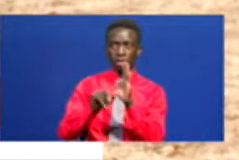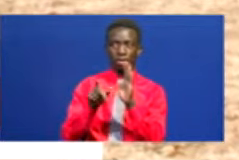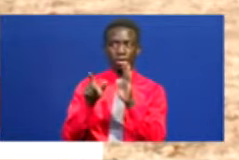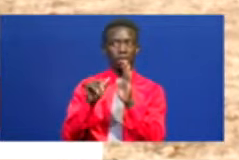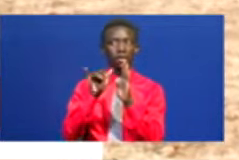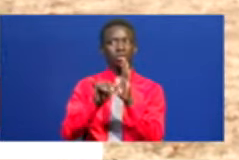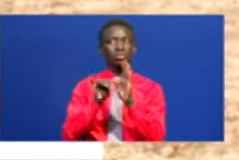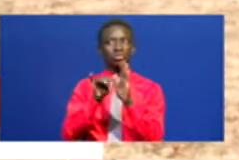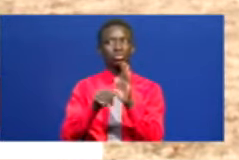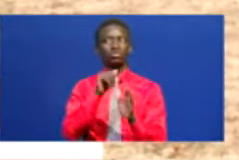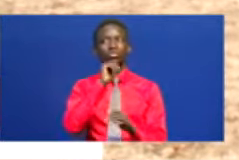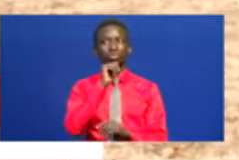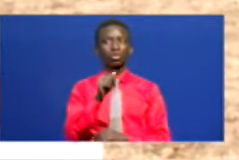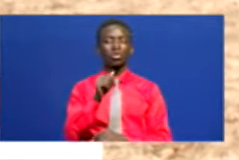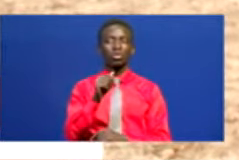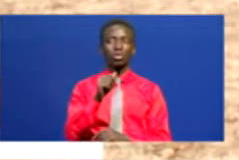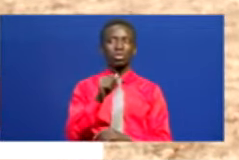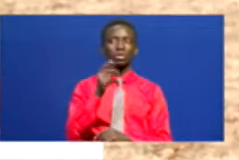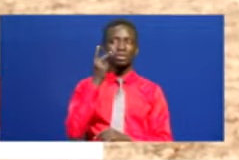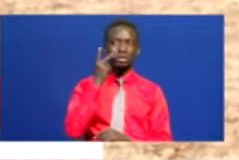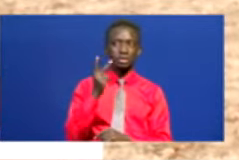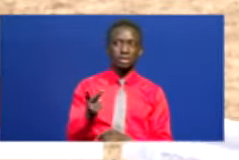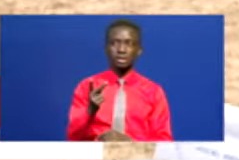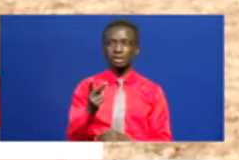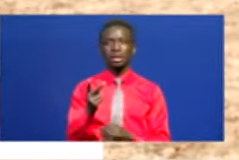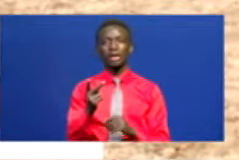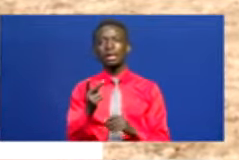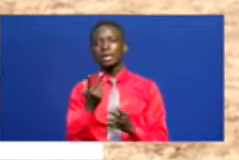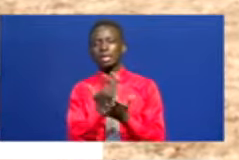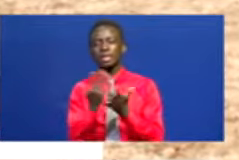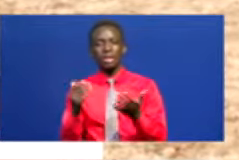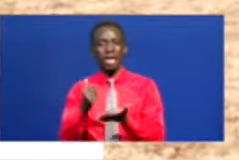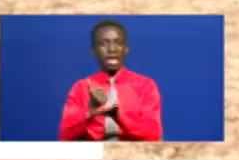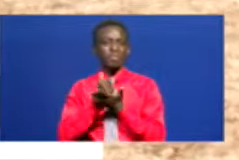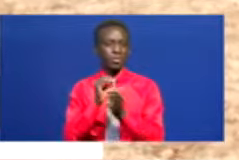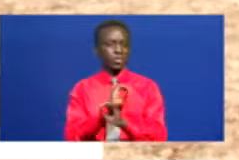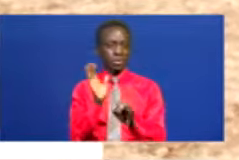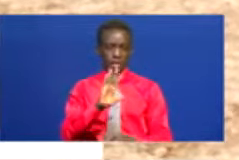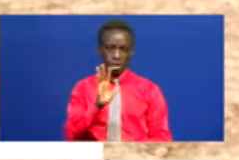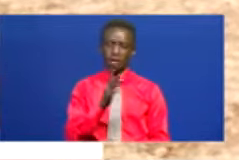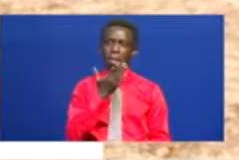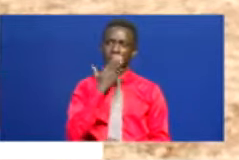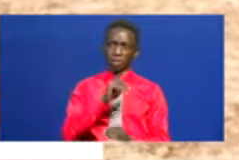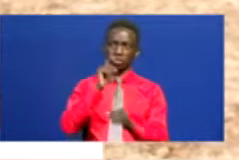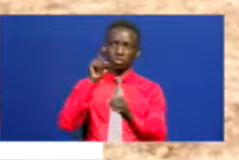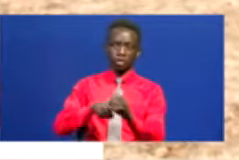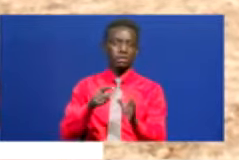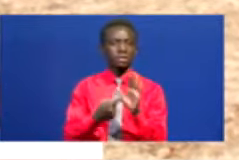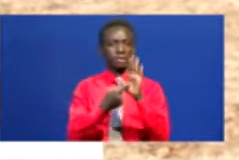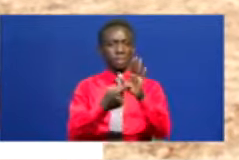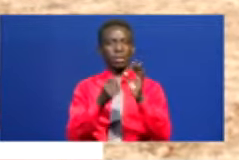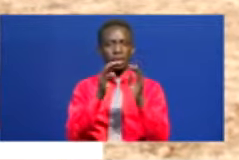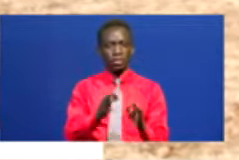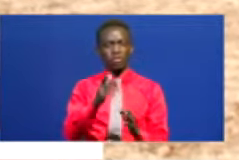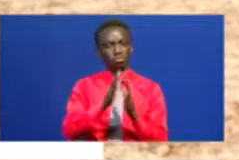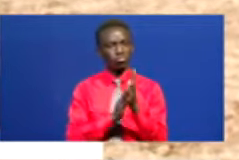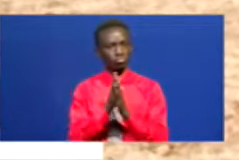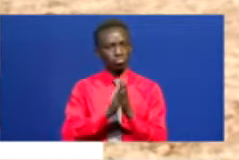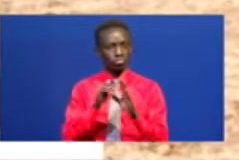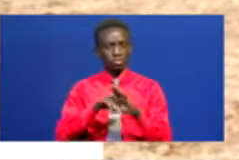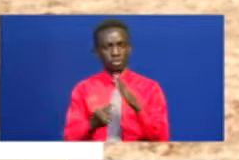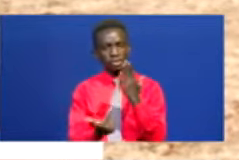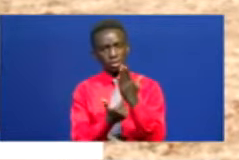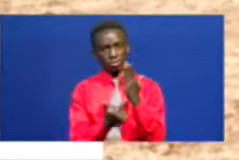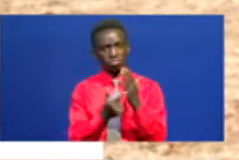usiende kuangalia vitu zenye hazikusaidii. Ingia hapo, labda uko you're interested in